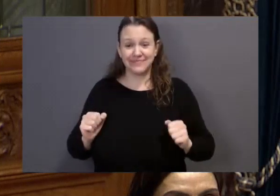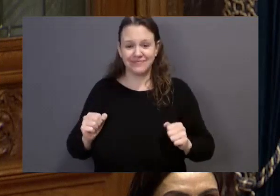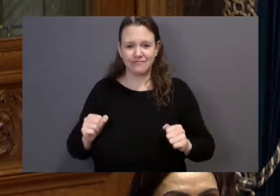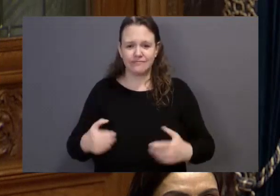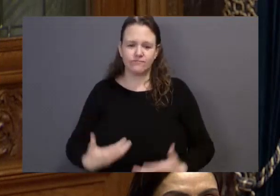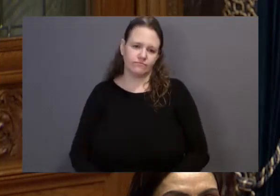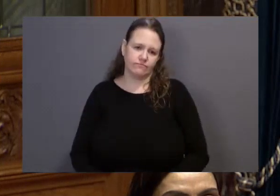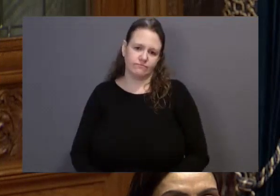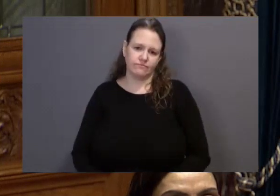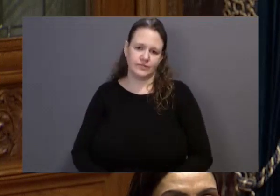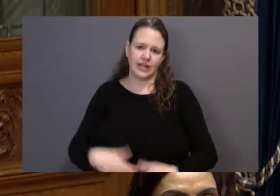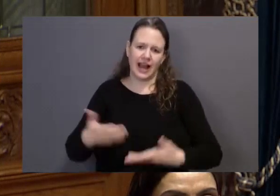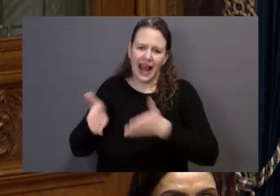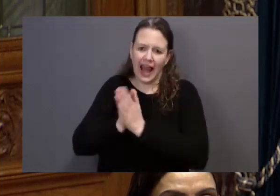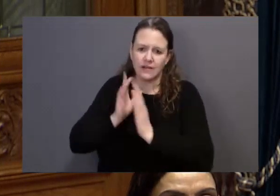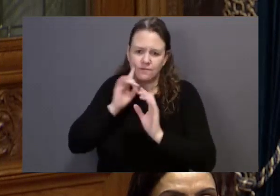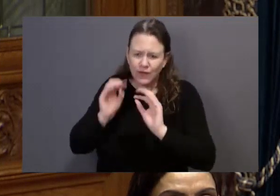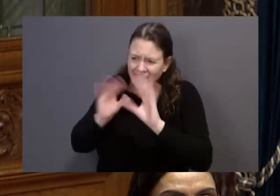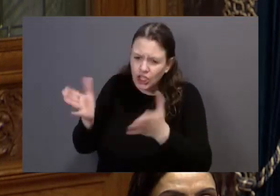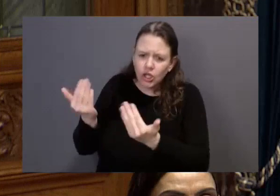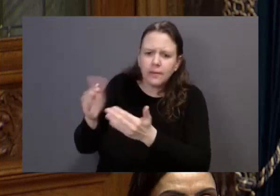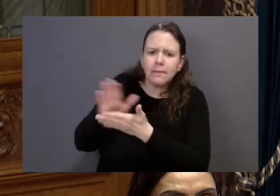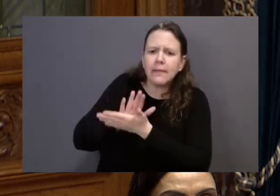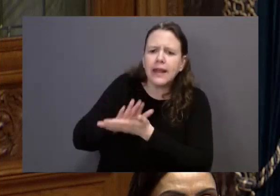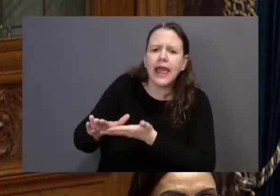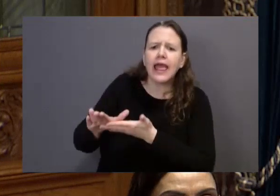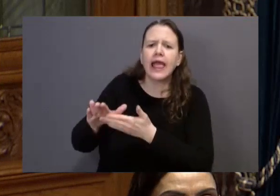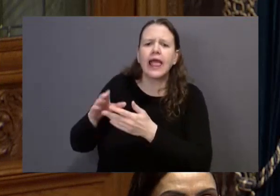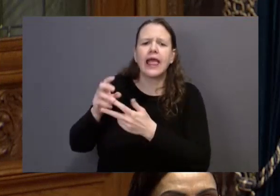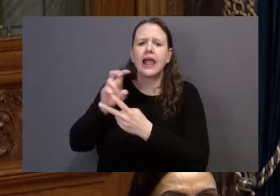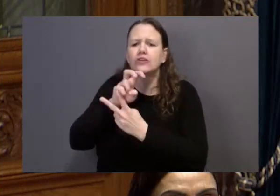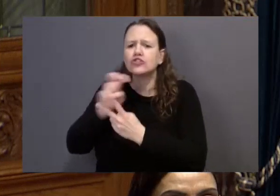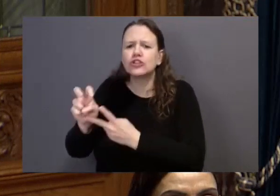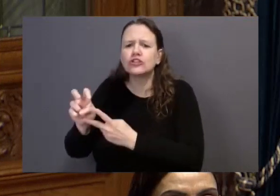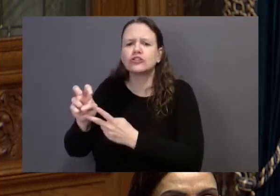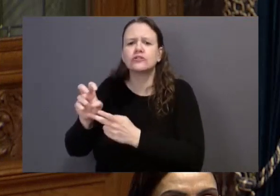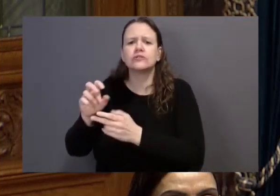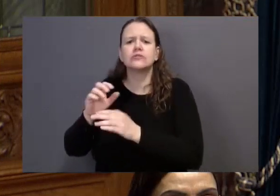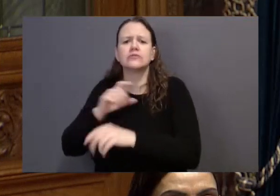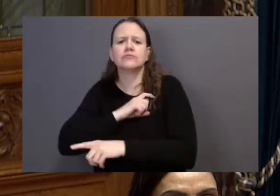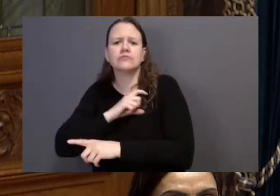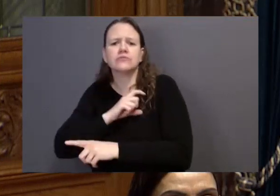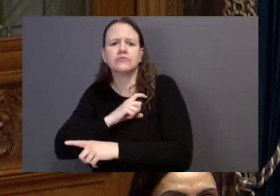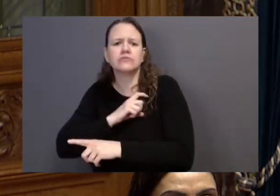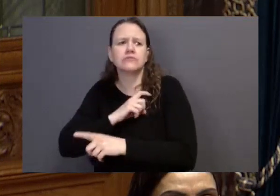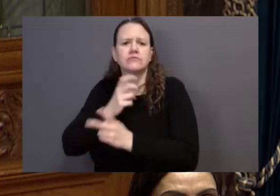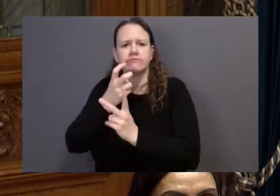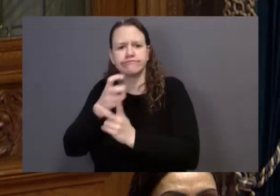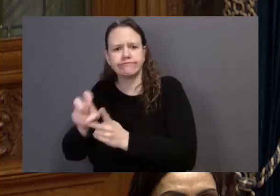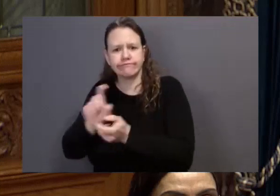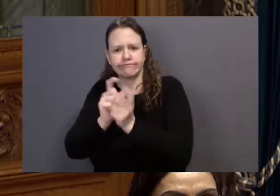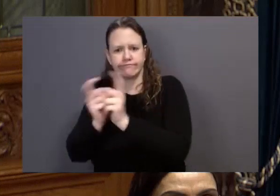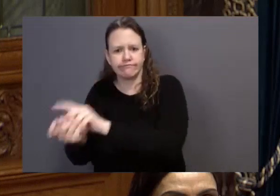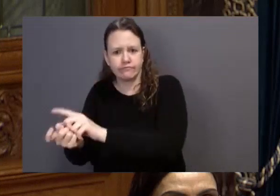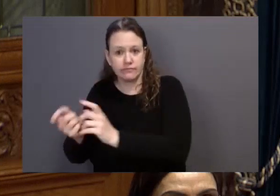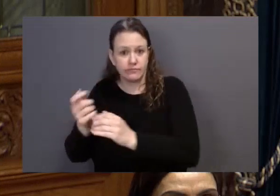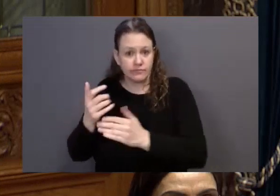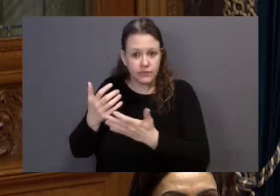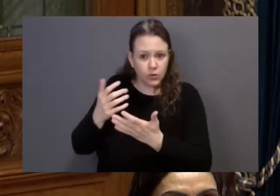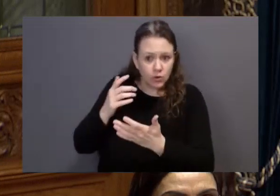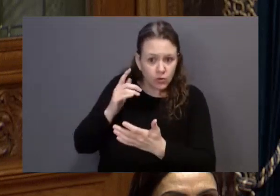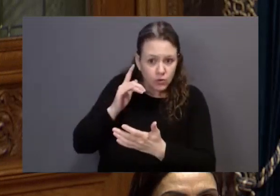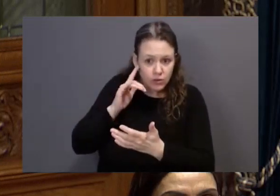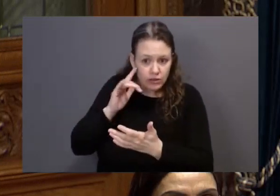the RCMP in Surrey. Should the province now have a plan? We eagerly await the details of the plan.